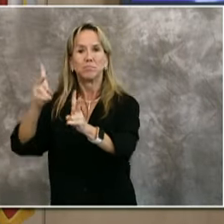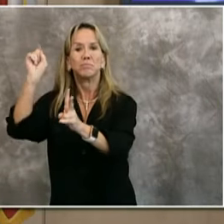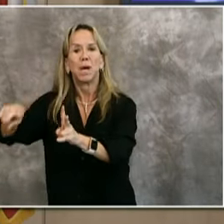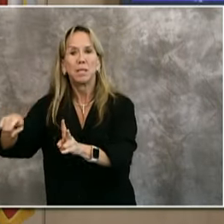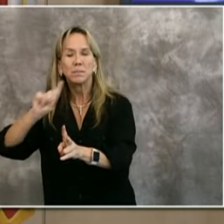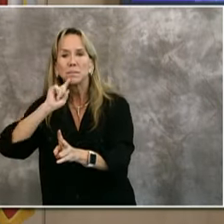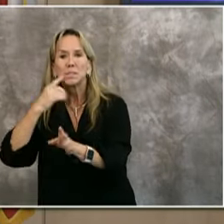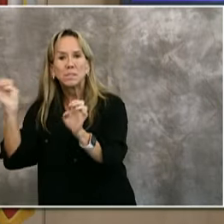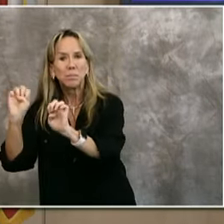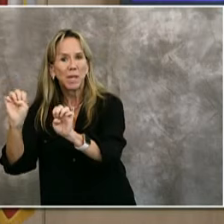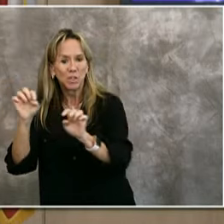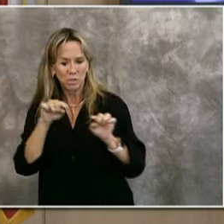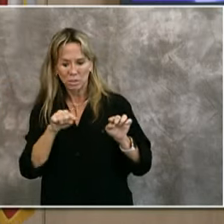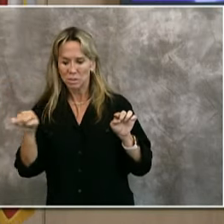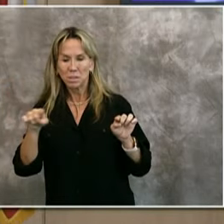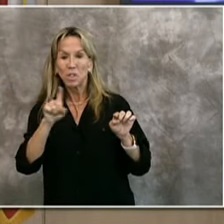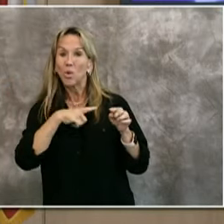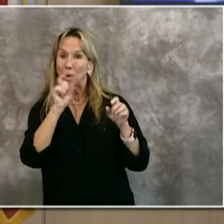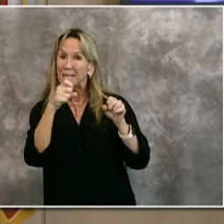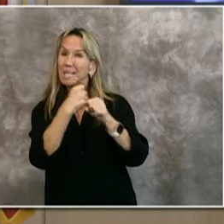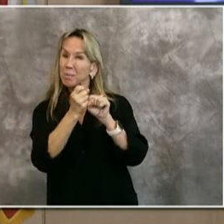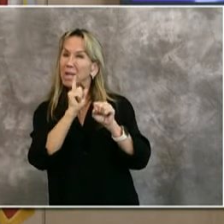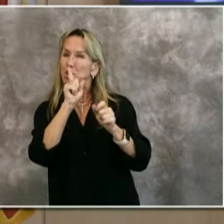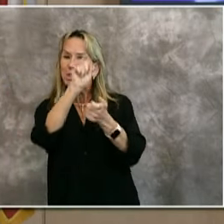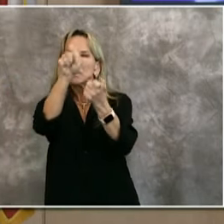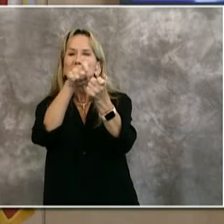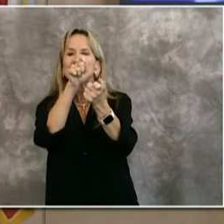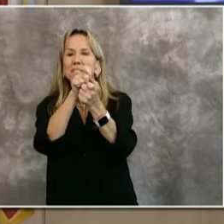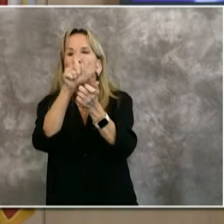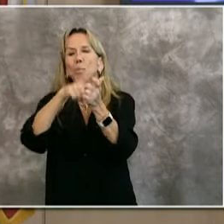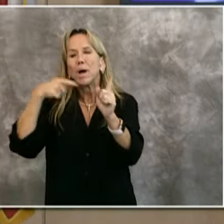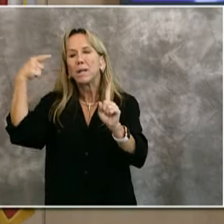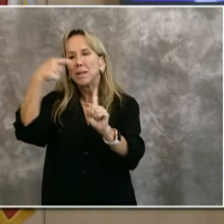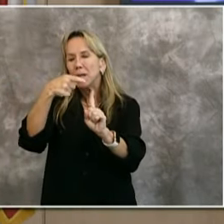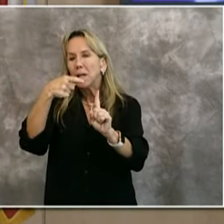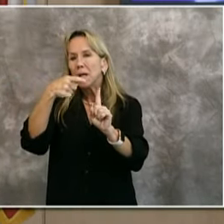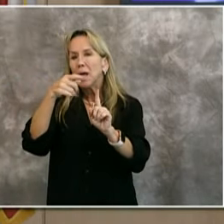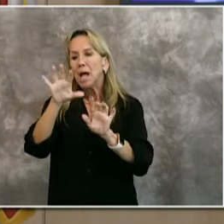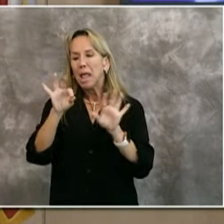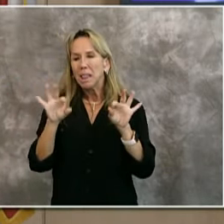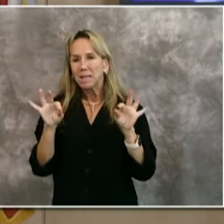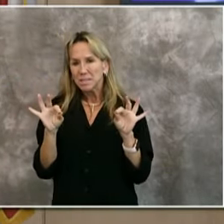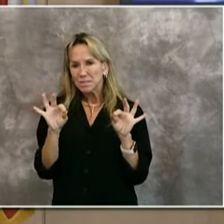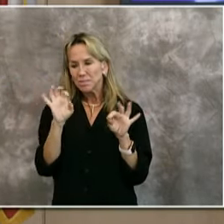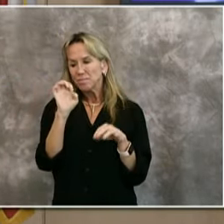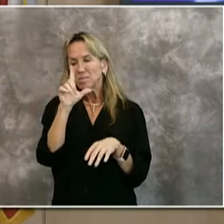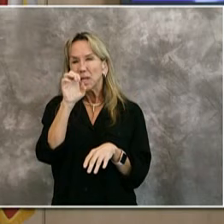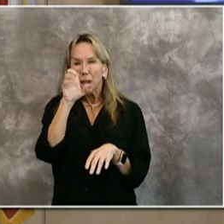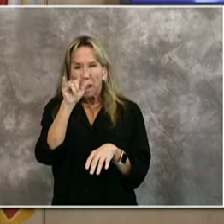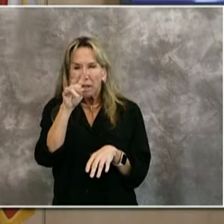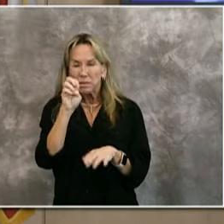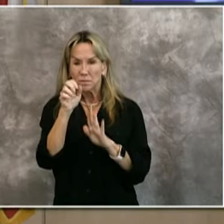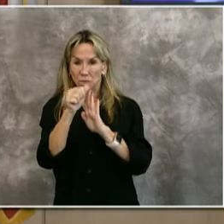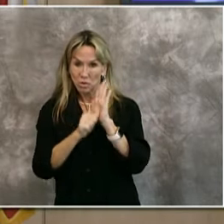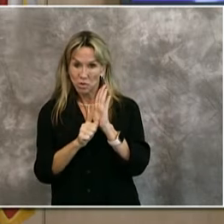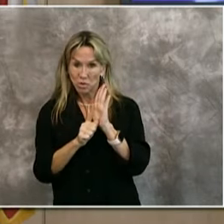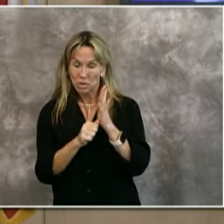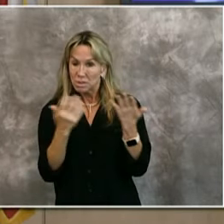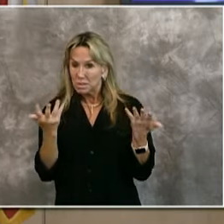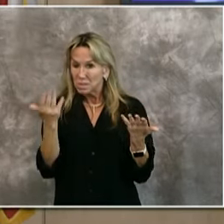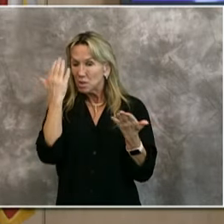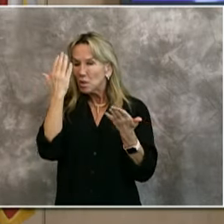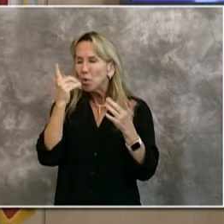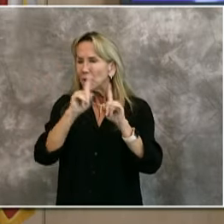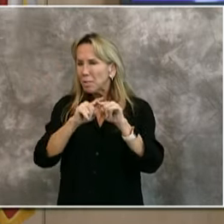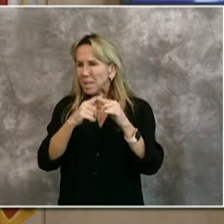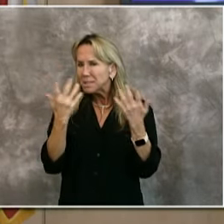the need to prioritize a specific elective surgery versus another, again, is something that physicians are doing